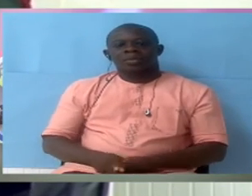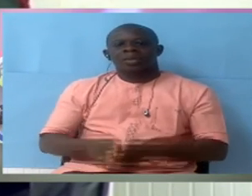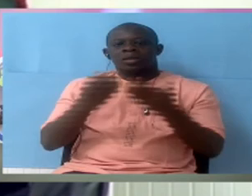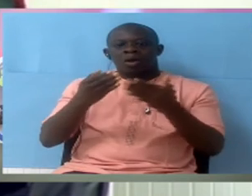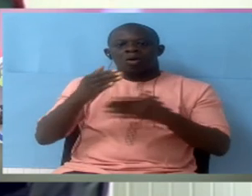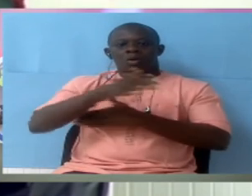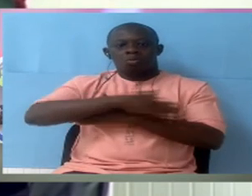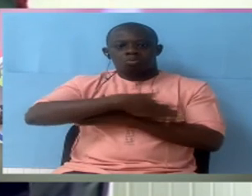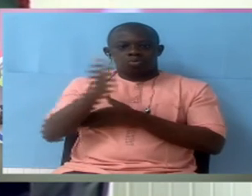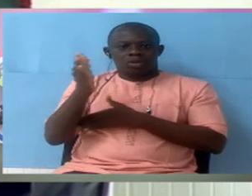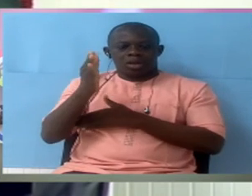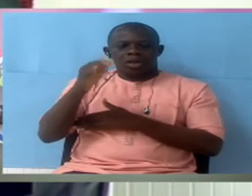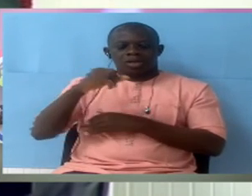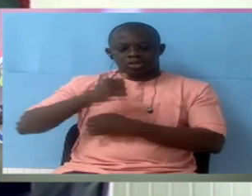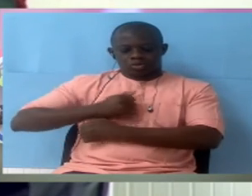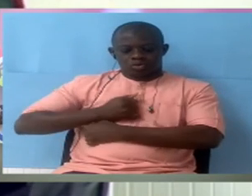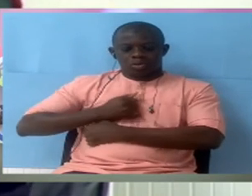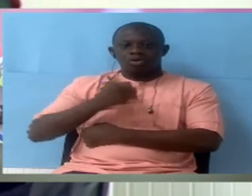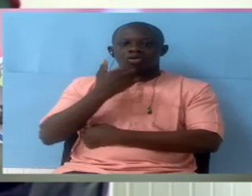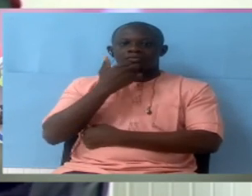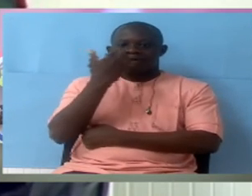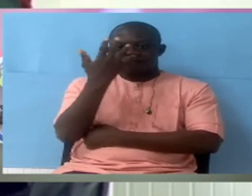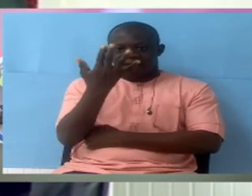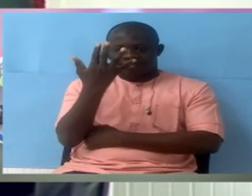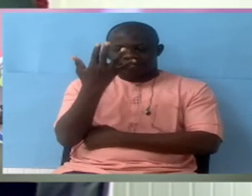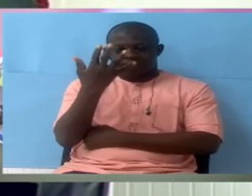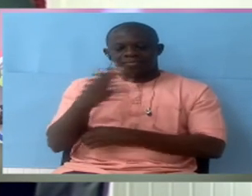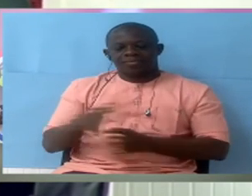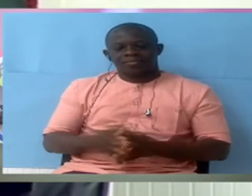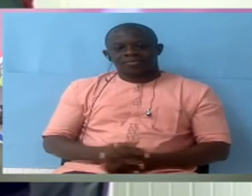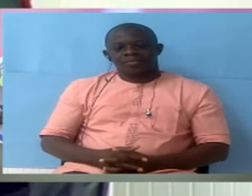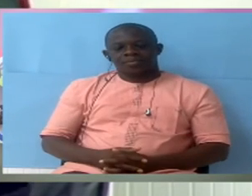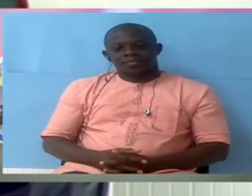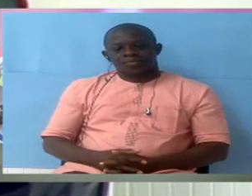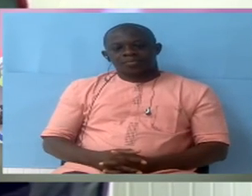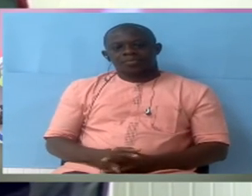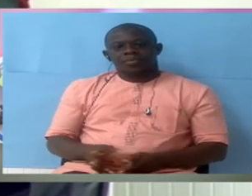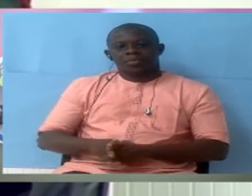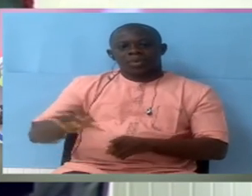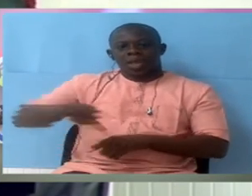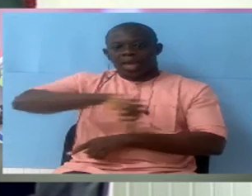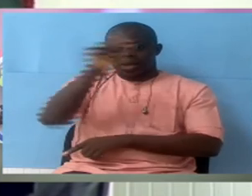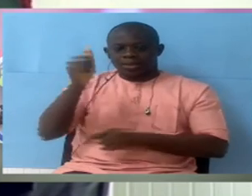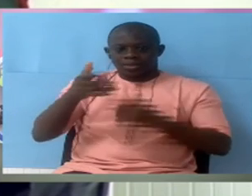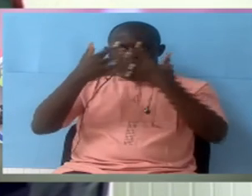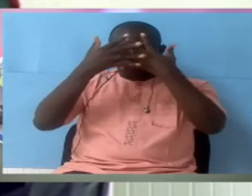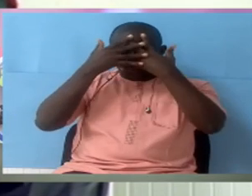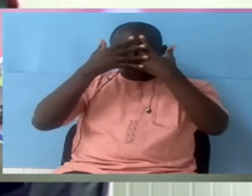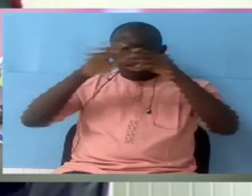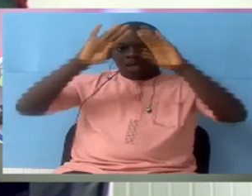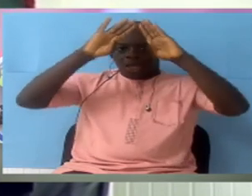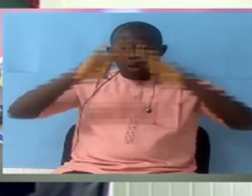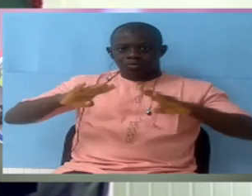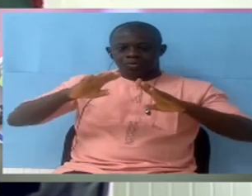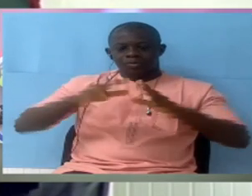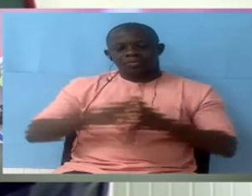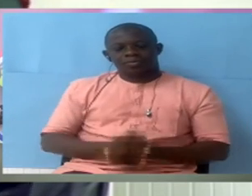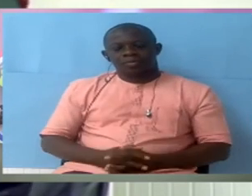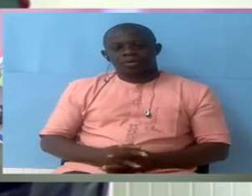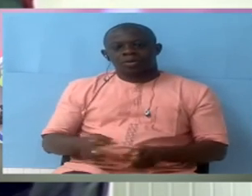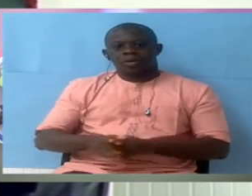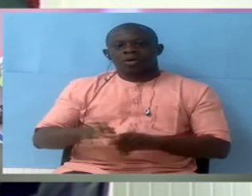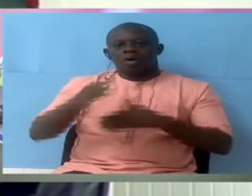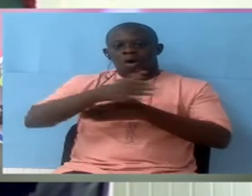number 5. Bunti security wing number 5. And the cell doors. Ak bunti cell yi. We